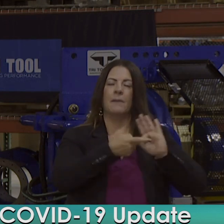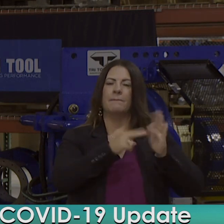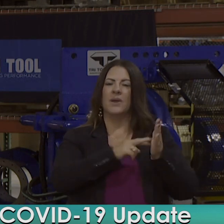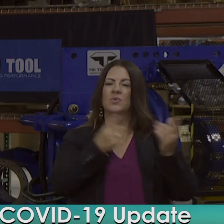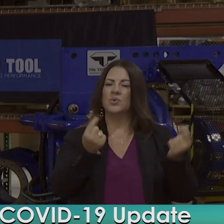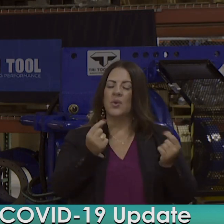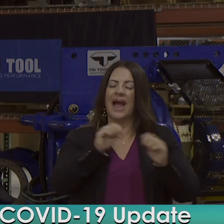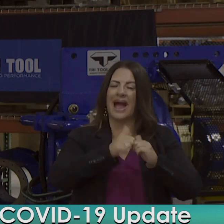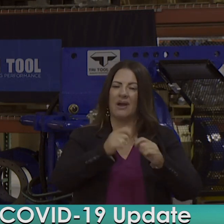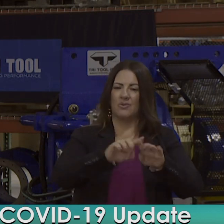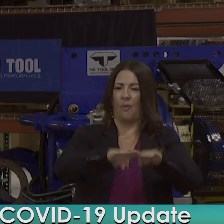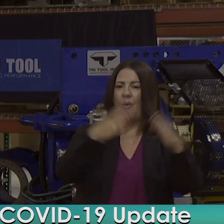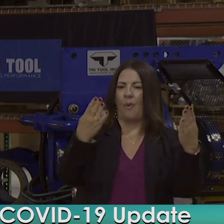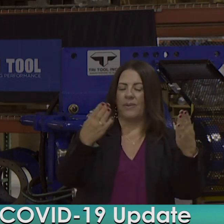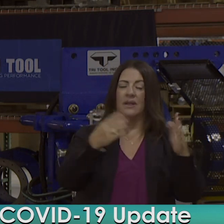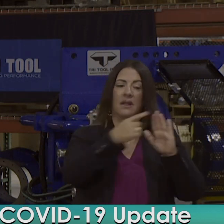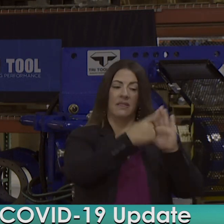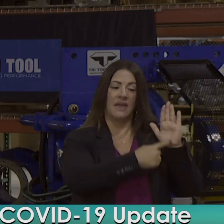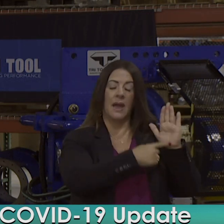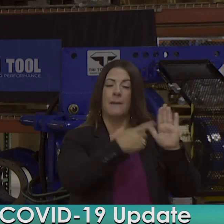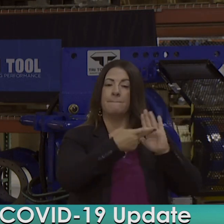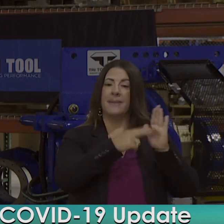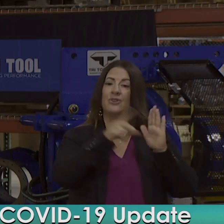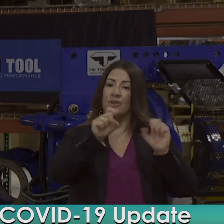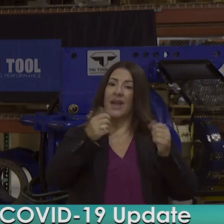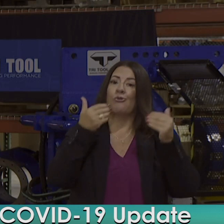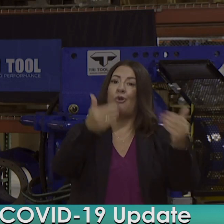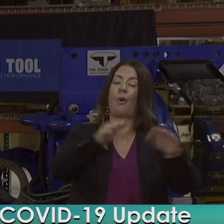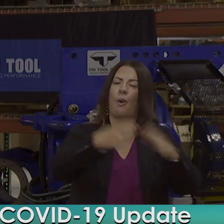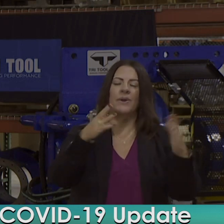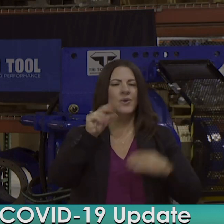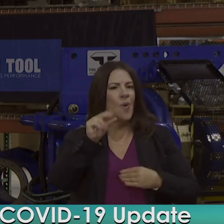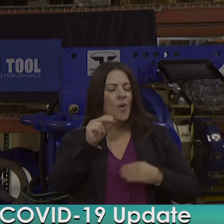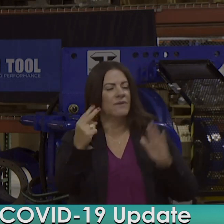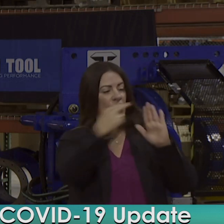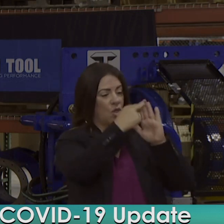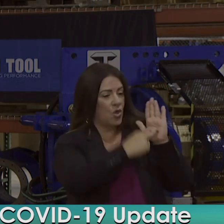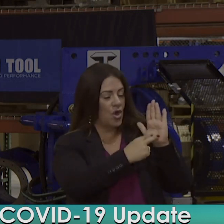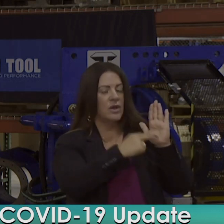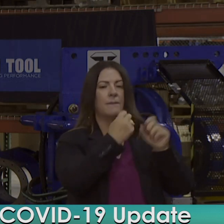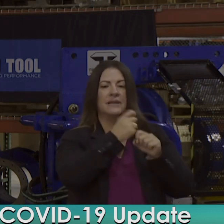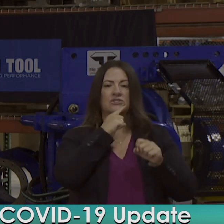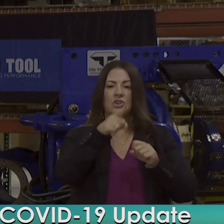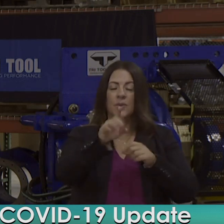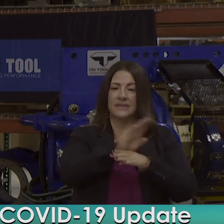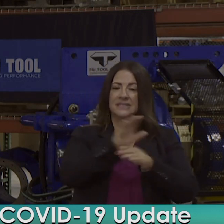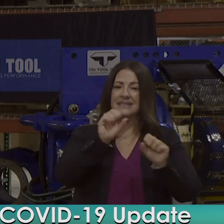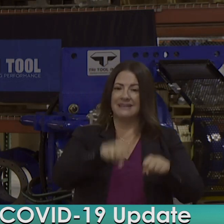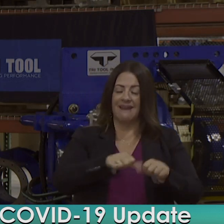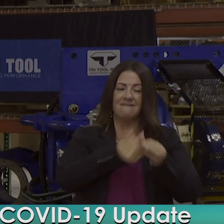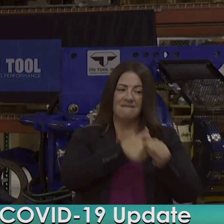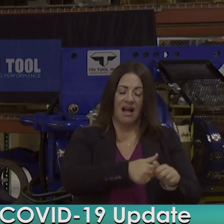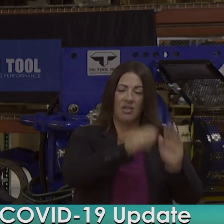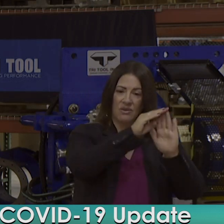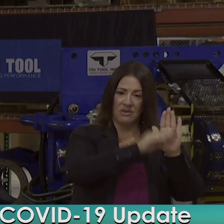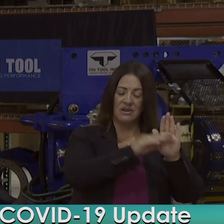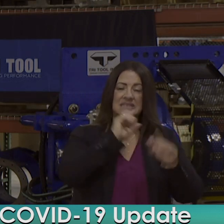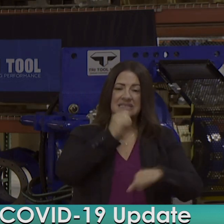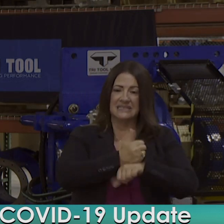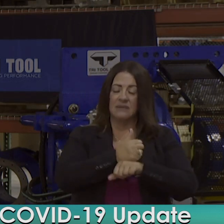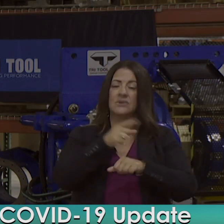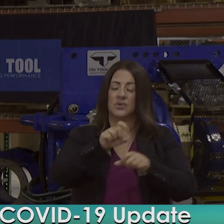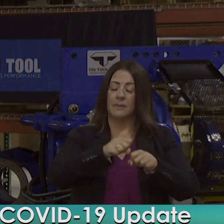Guidelines are how to safely reopen. We allow that determination at the local level of when to